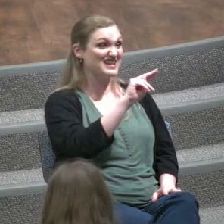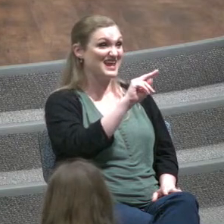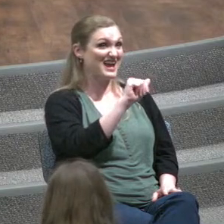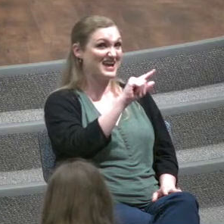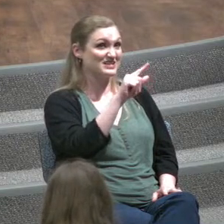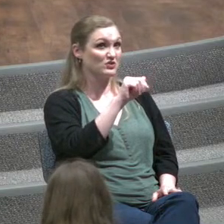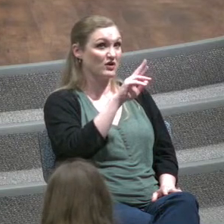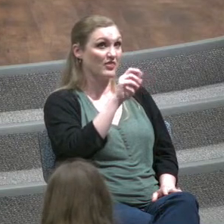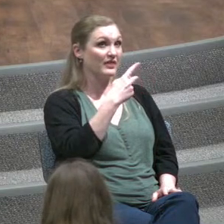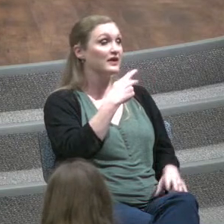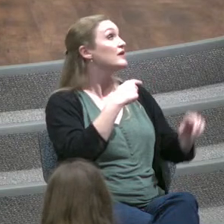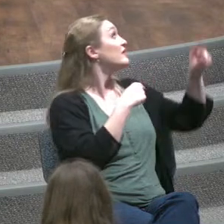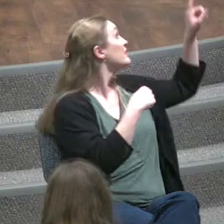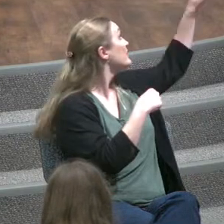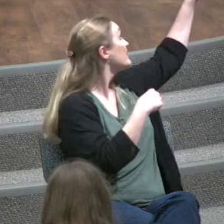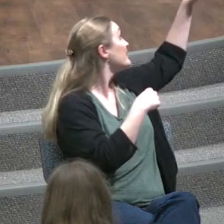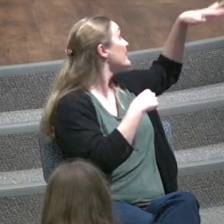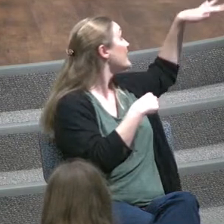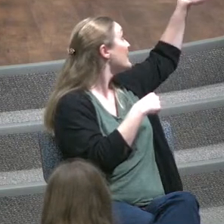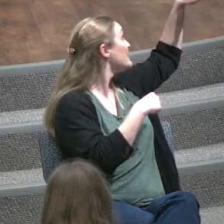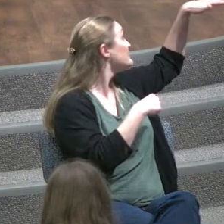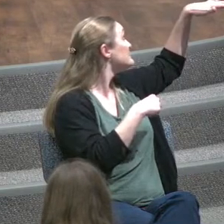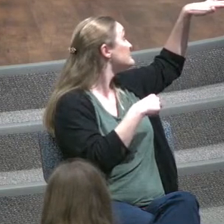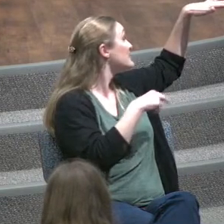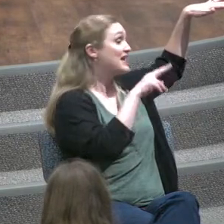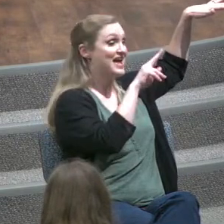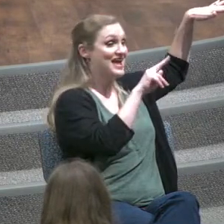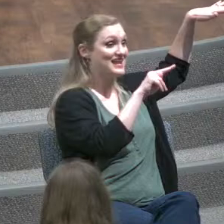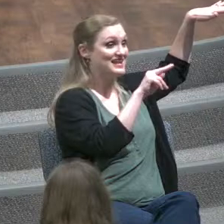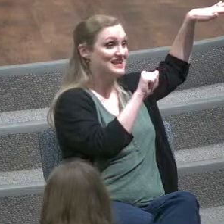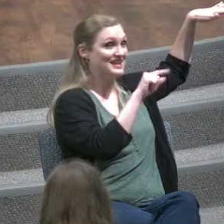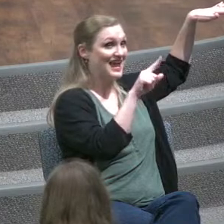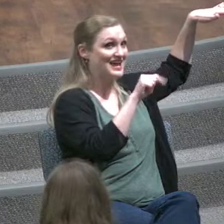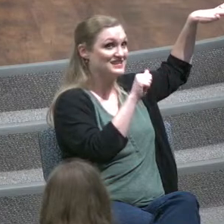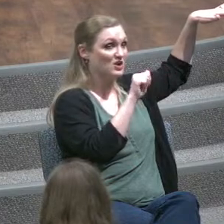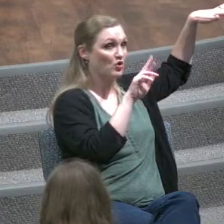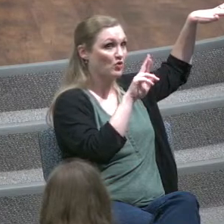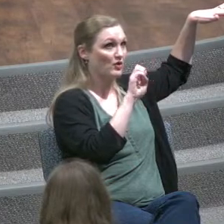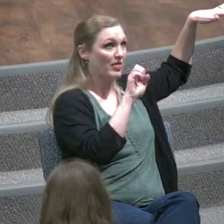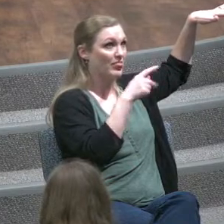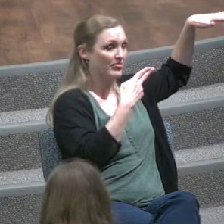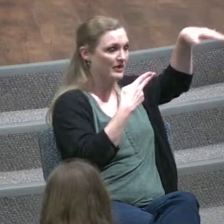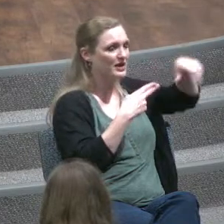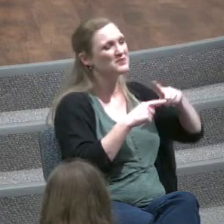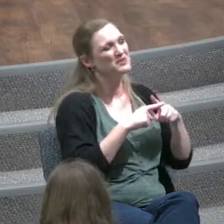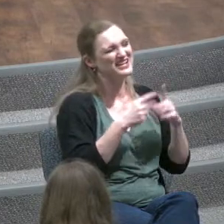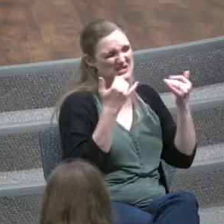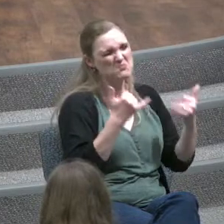Nazareth. This is the city of Nazareth today, a modern Arab city today.